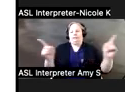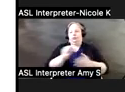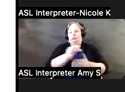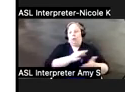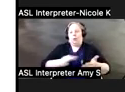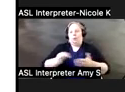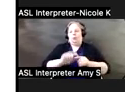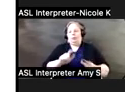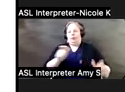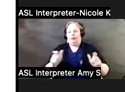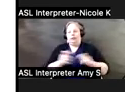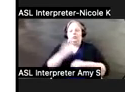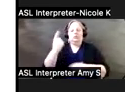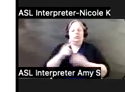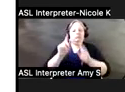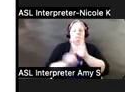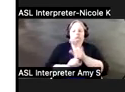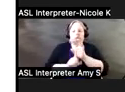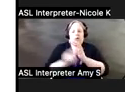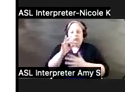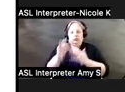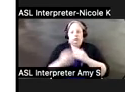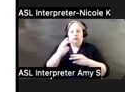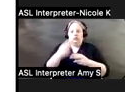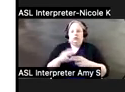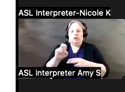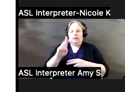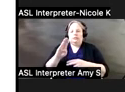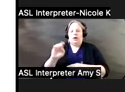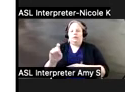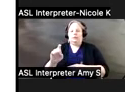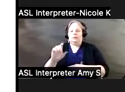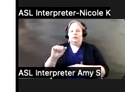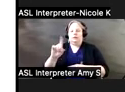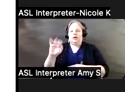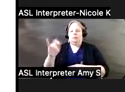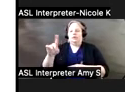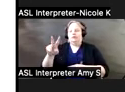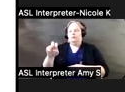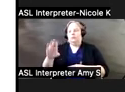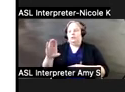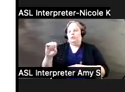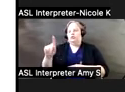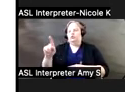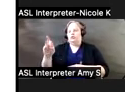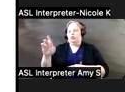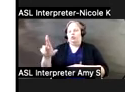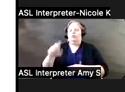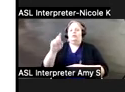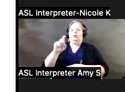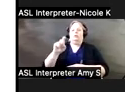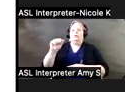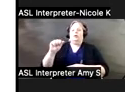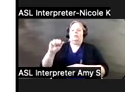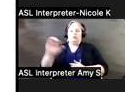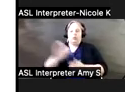options out there, and I think one of the most well-known ones, is the Xbox Adaptive Controller. So the Xbox Adaptive Controller is an adaptive controller